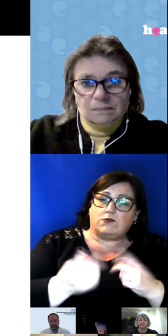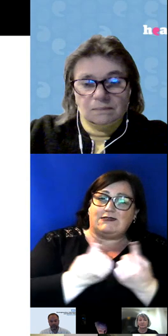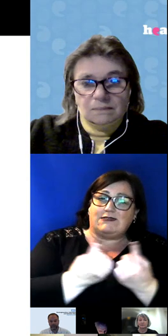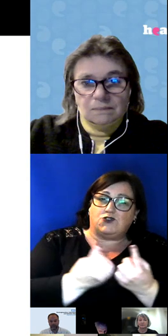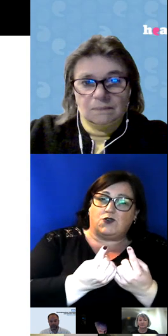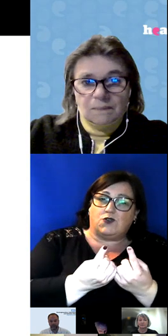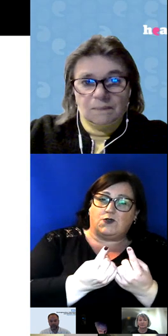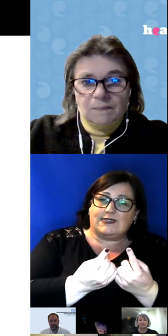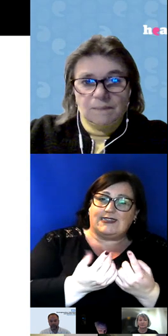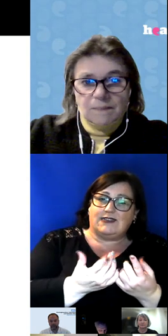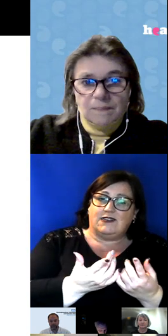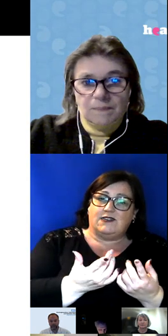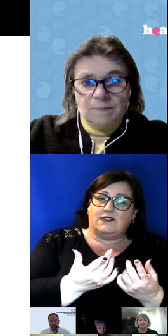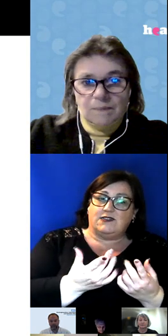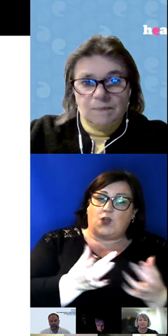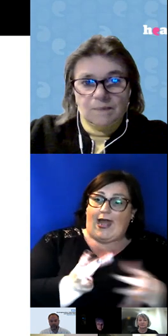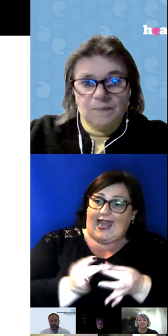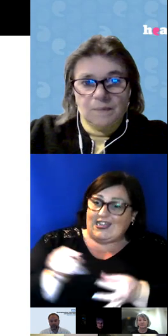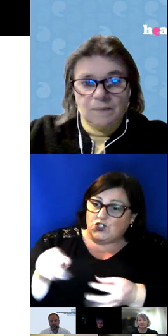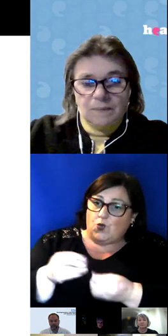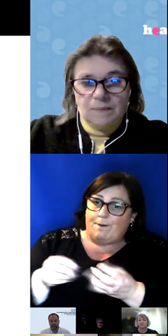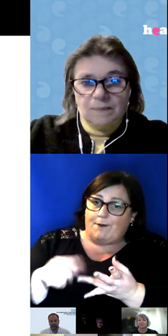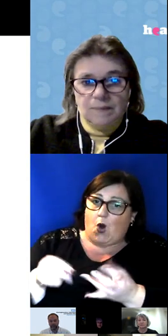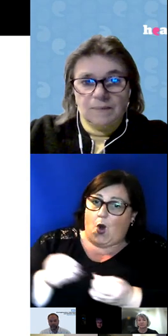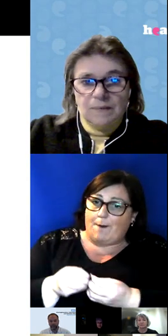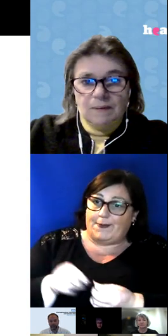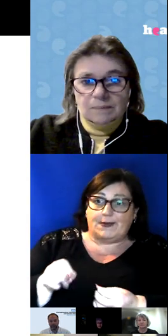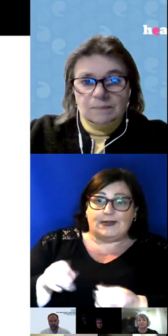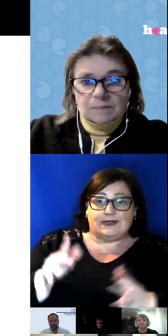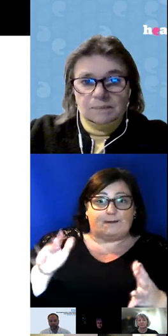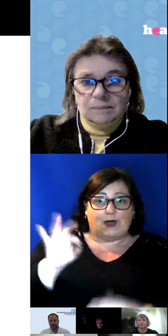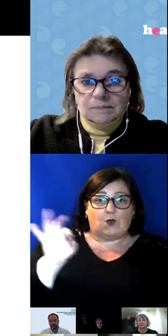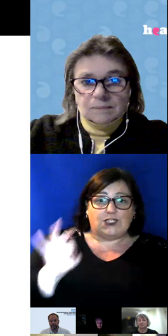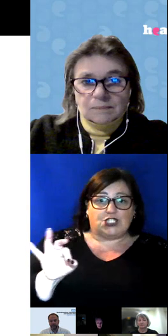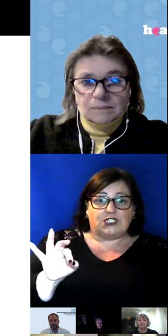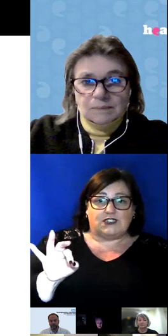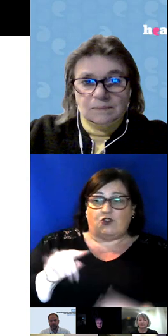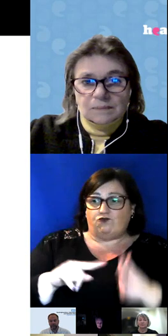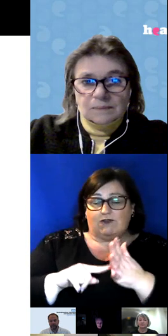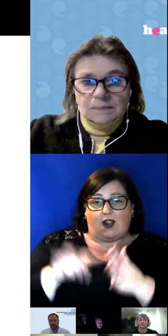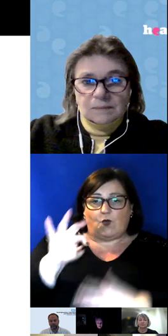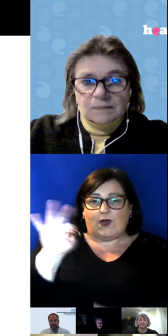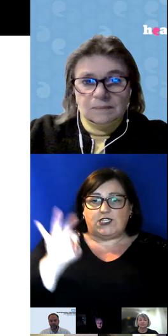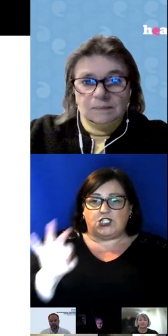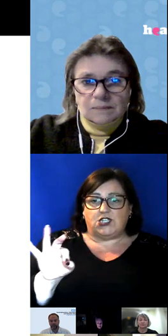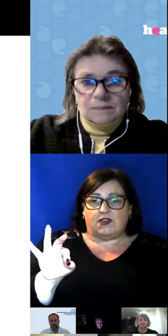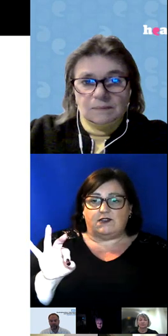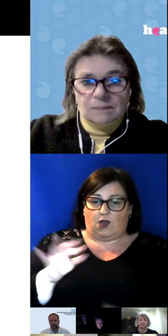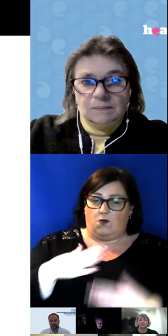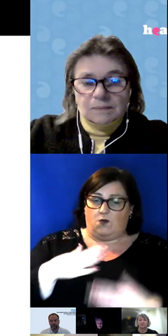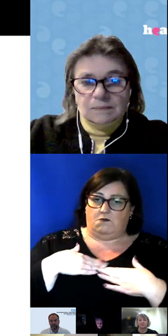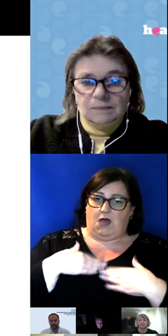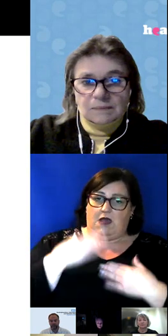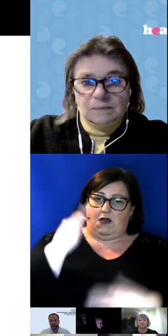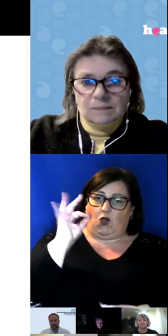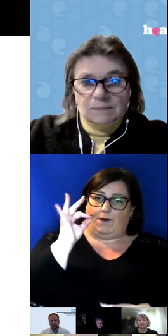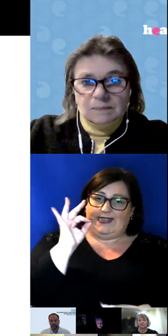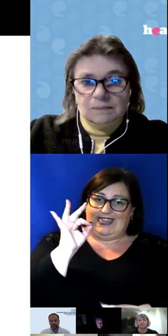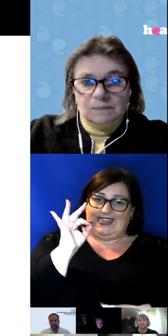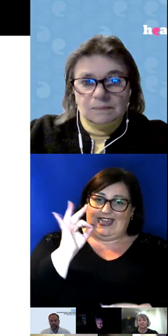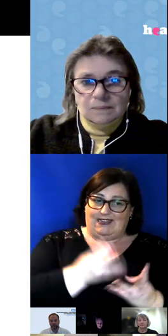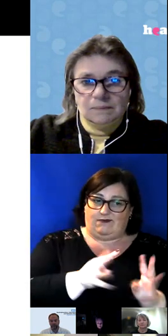that is a critical question. So that has been something my committee has certainly put forward, to highlight issues of